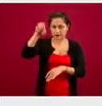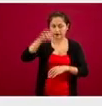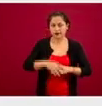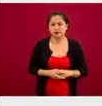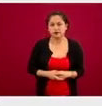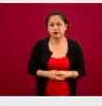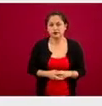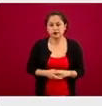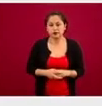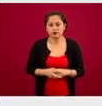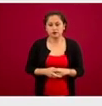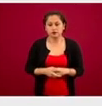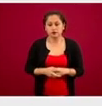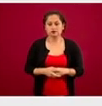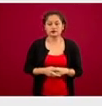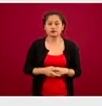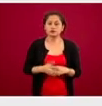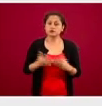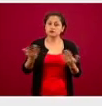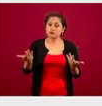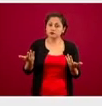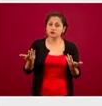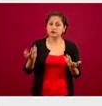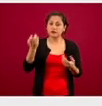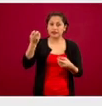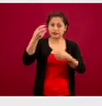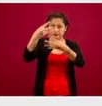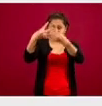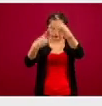citizen specific information.